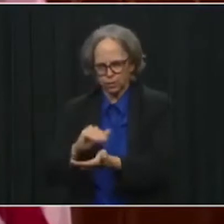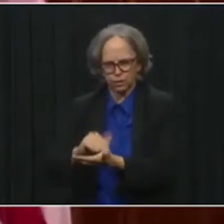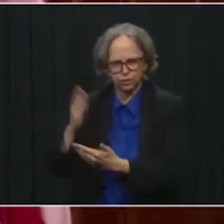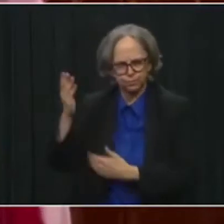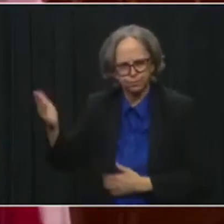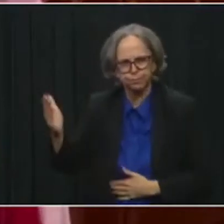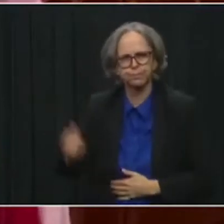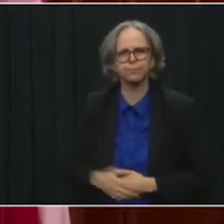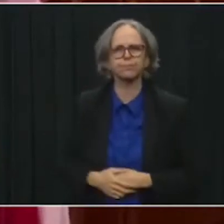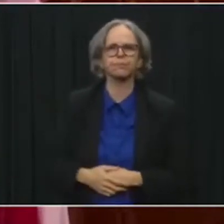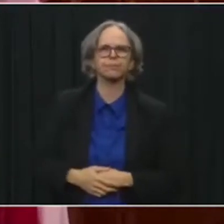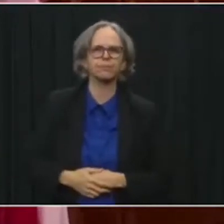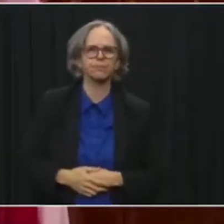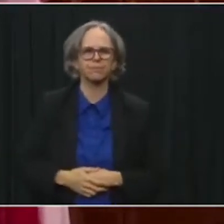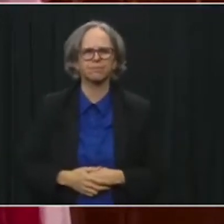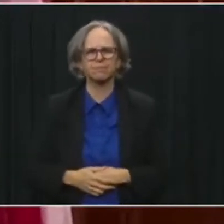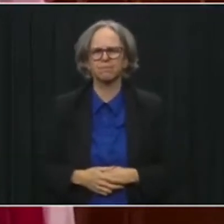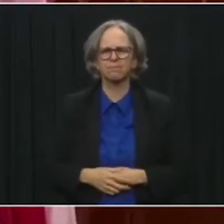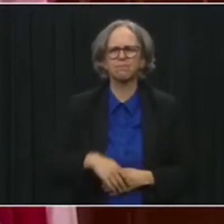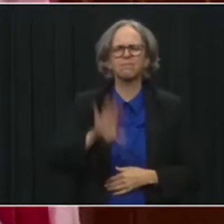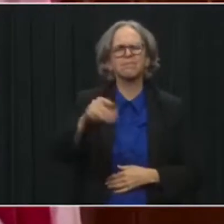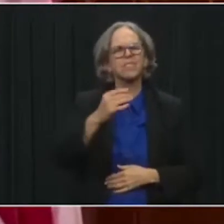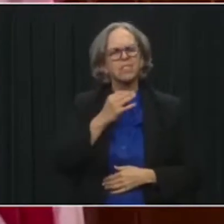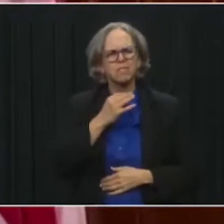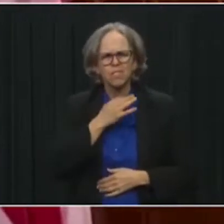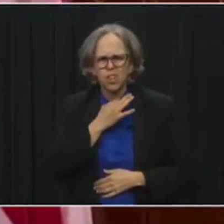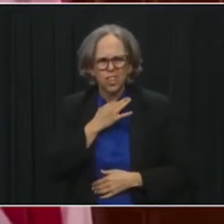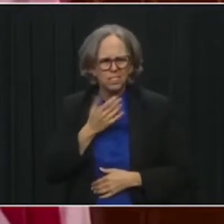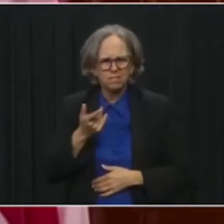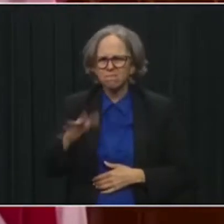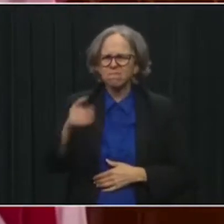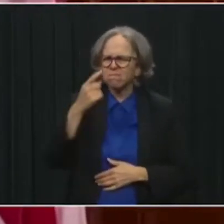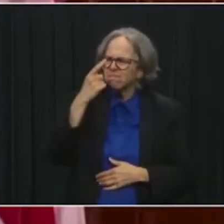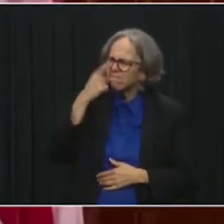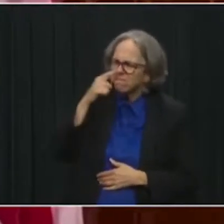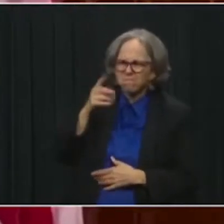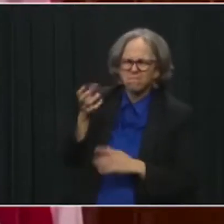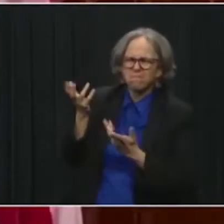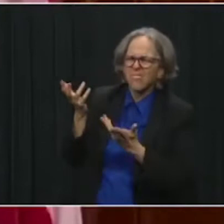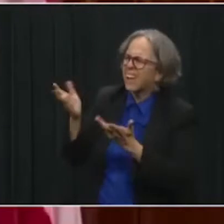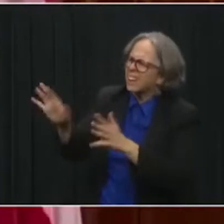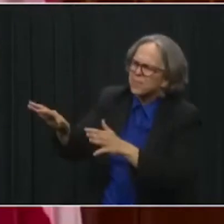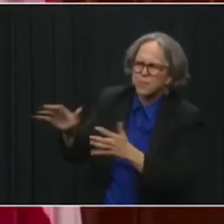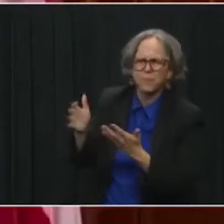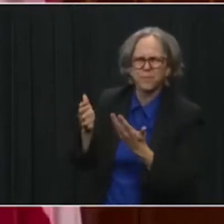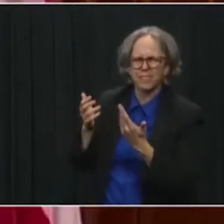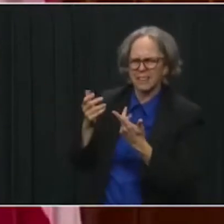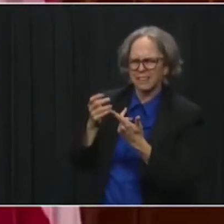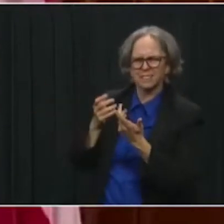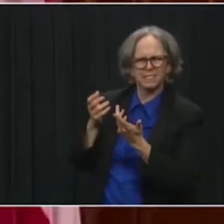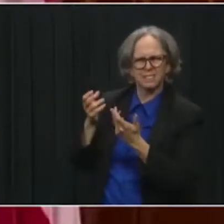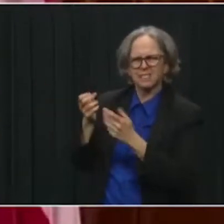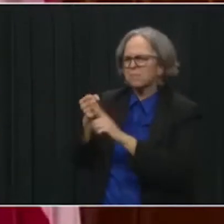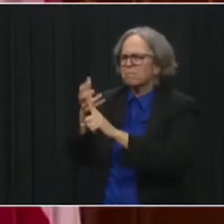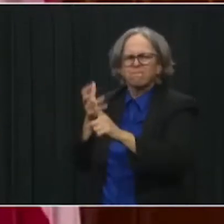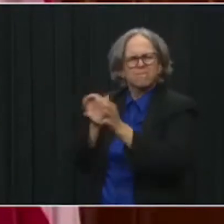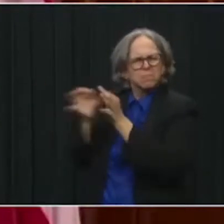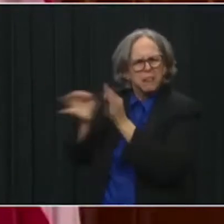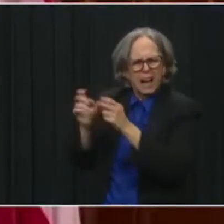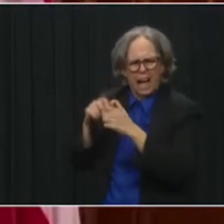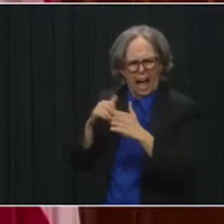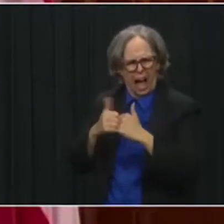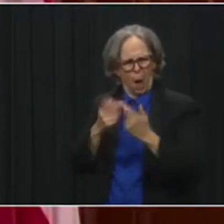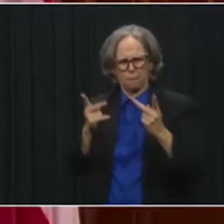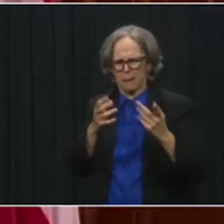Wonder, Doctor, if you could talk for a moment about decisions that people have to make in regard to the